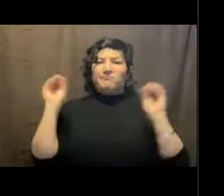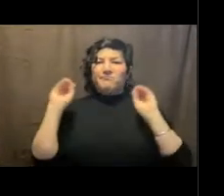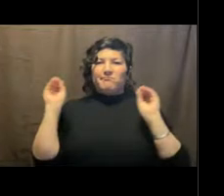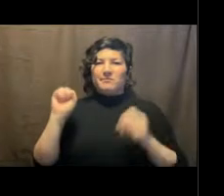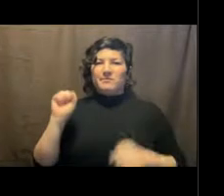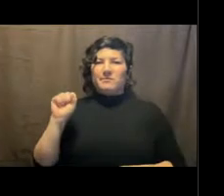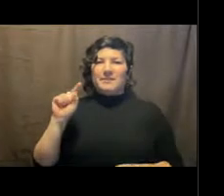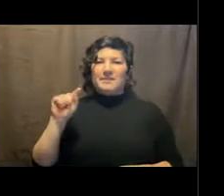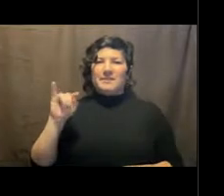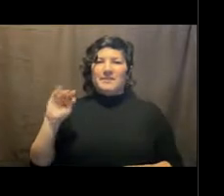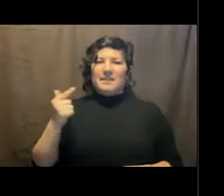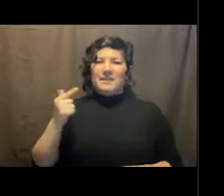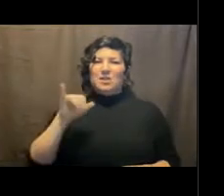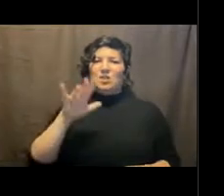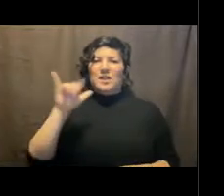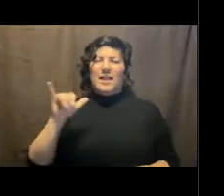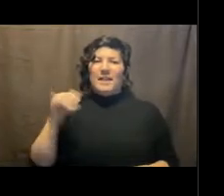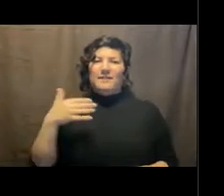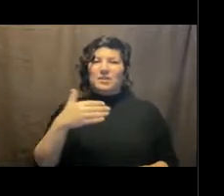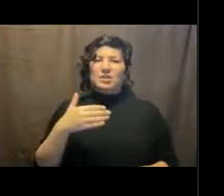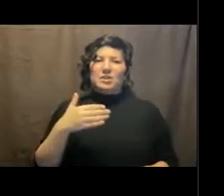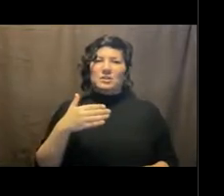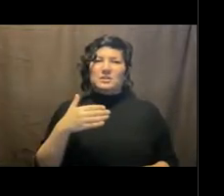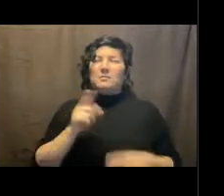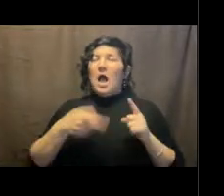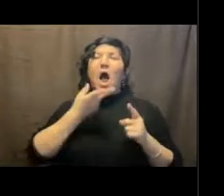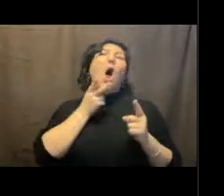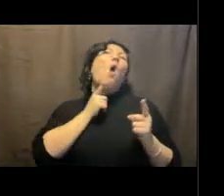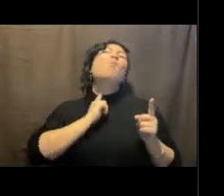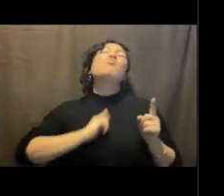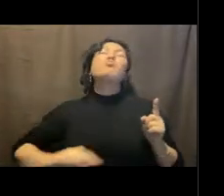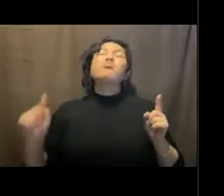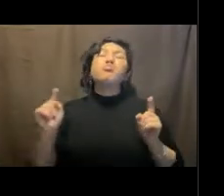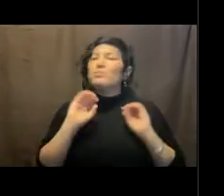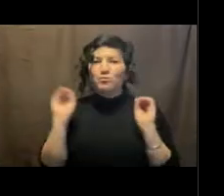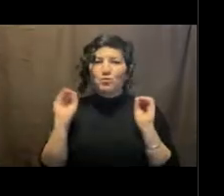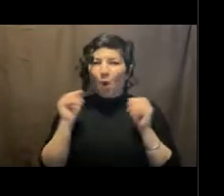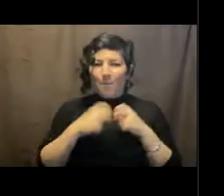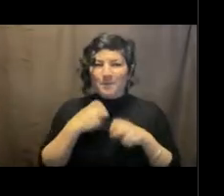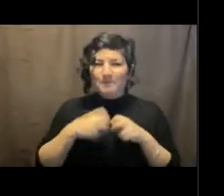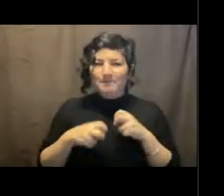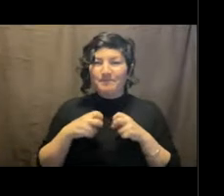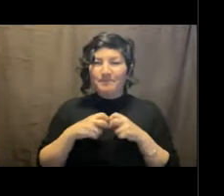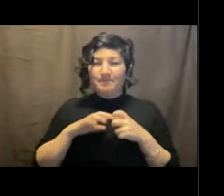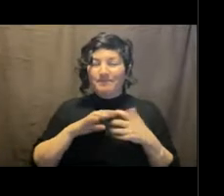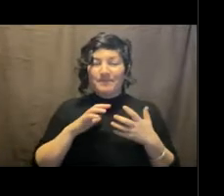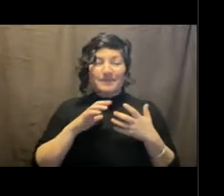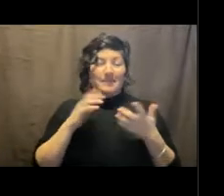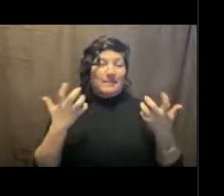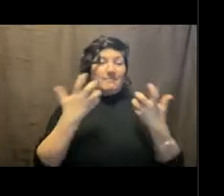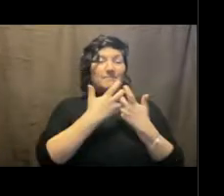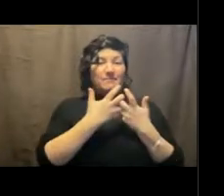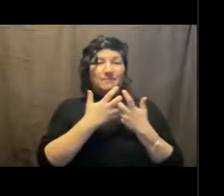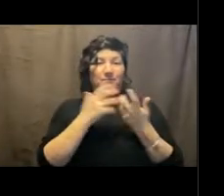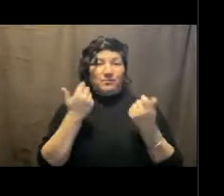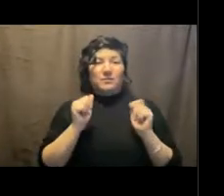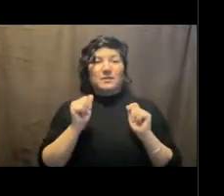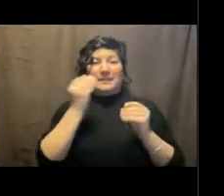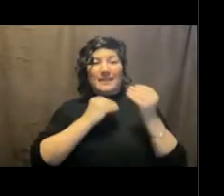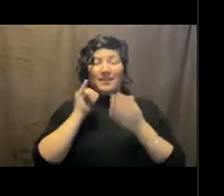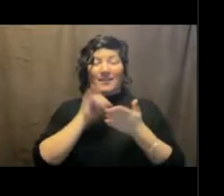that would sting you and swing in the ocean, but they could swallow it whole and have no problems at all. They've adapted to be able to eat these types of animals.